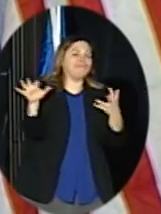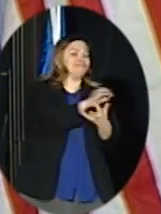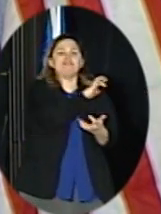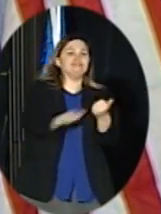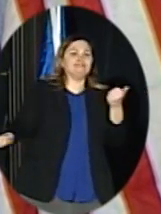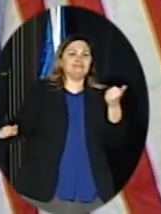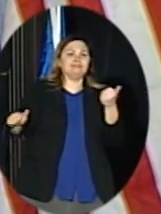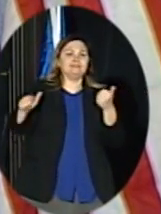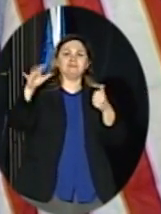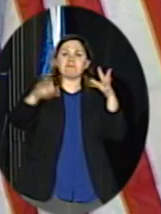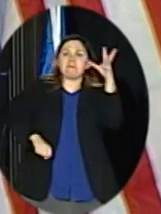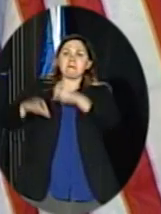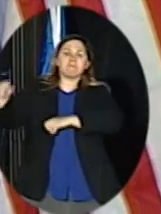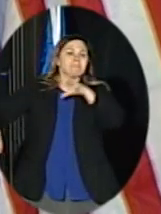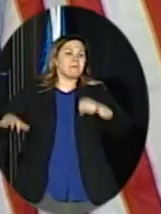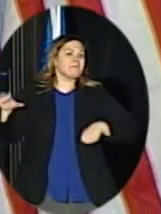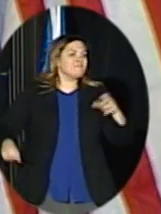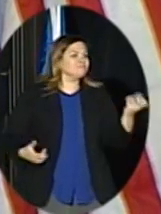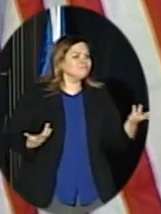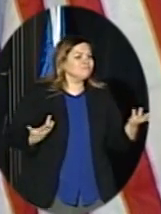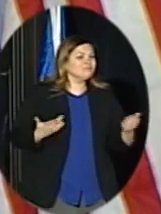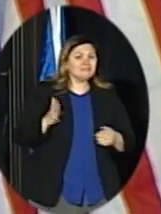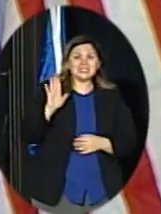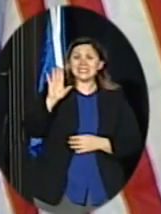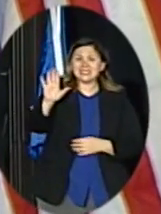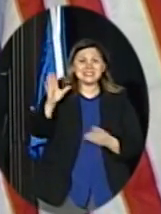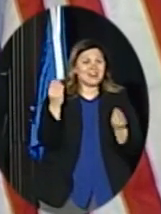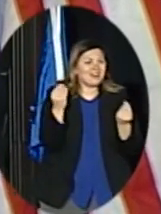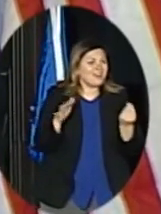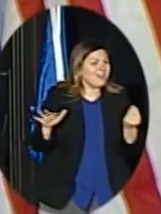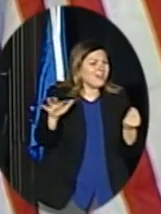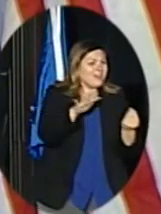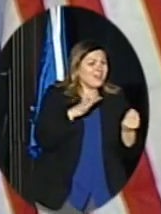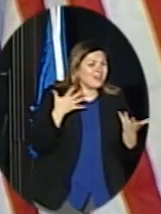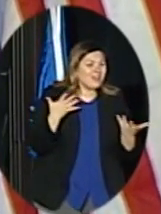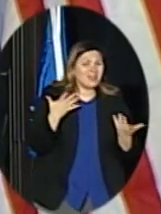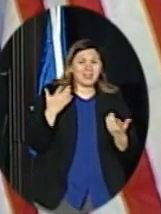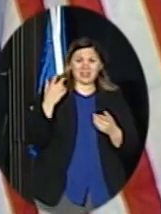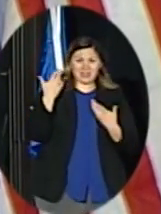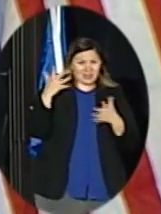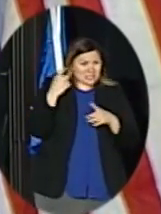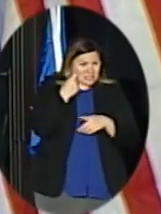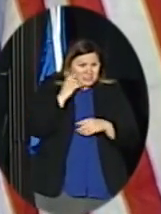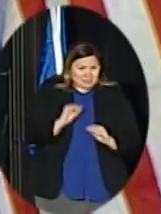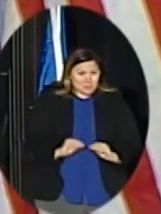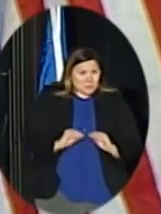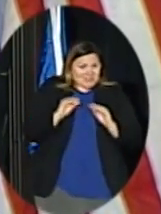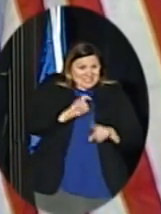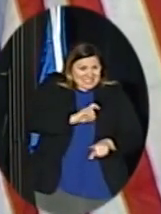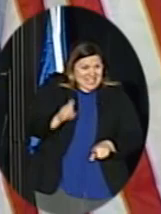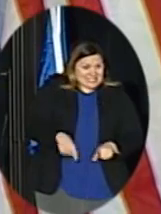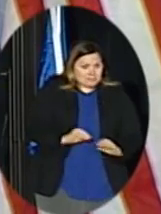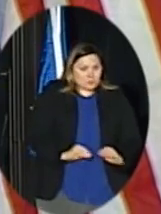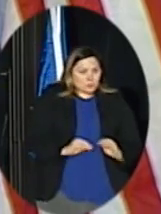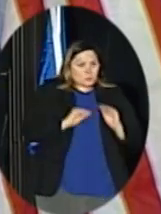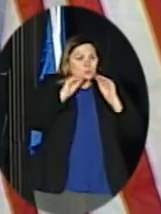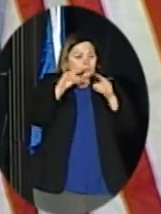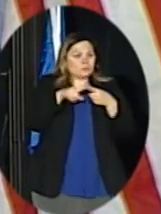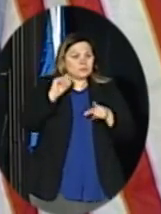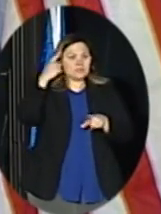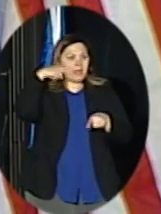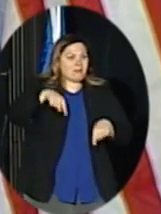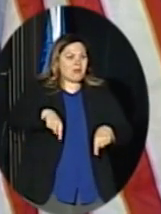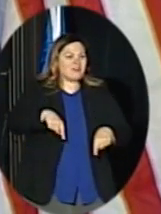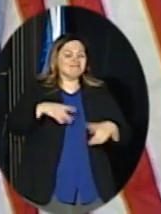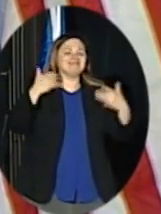Texas, and no one would have been prouder than my namesake to say the words, Mayor Melvin Carter.